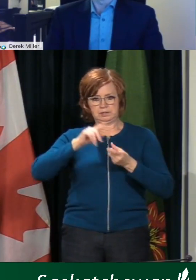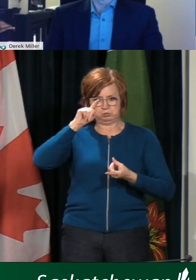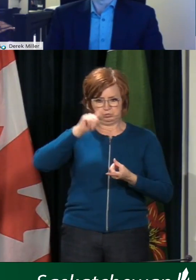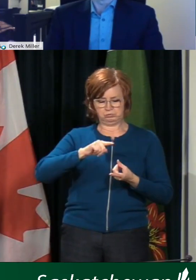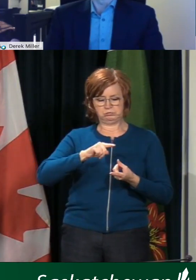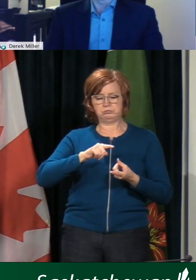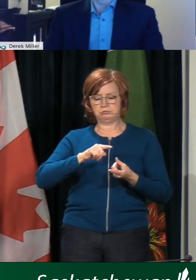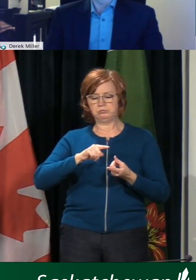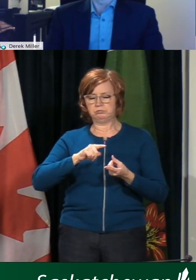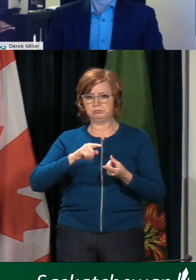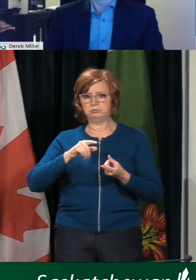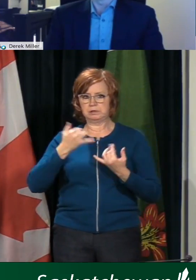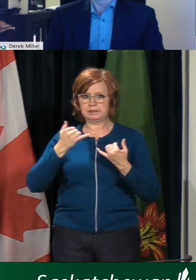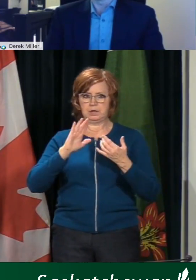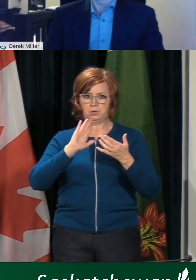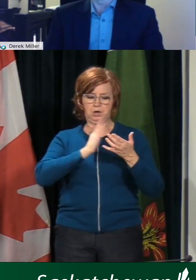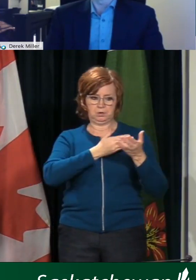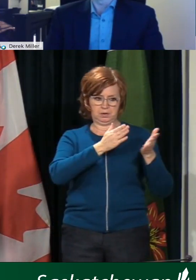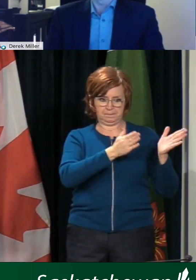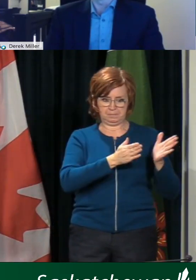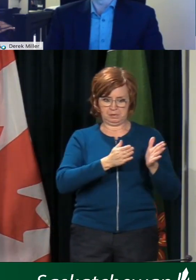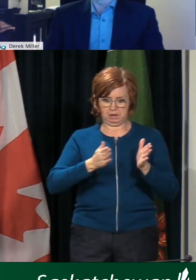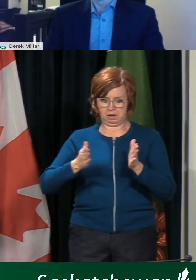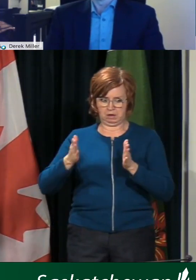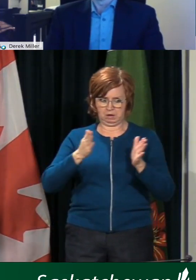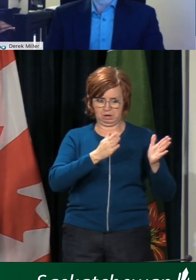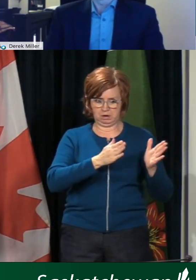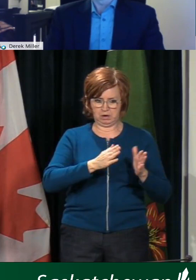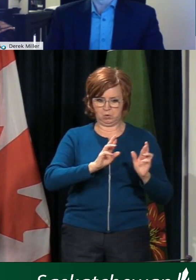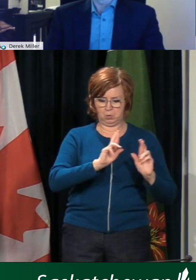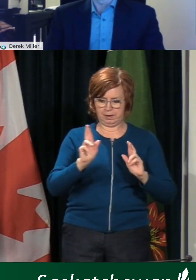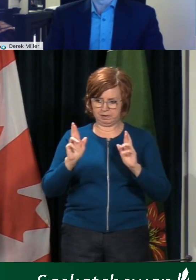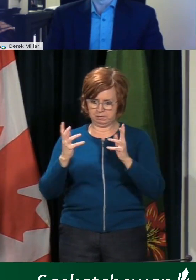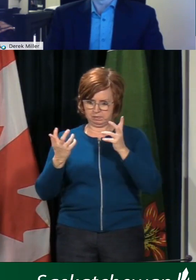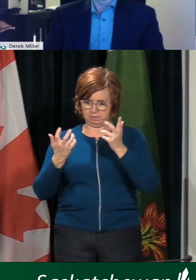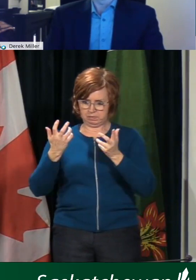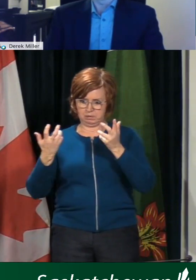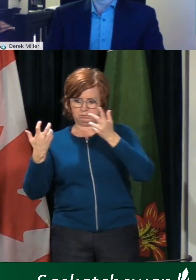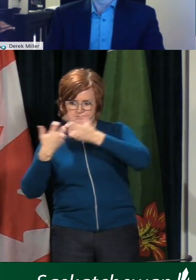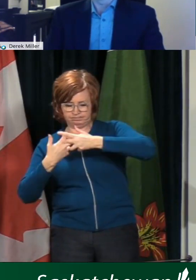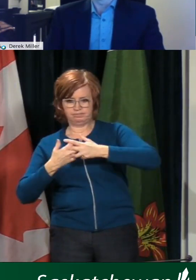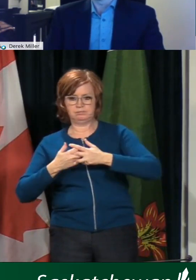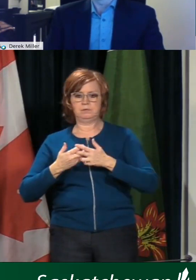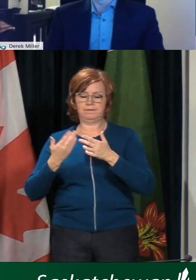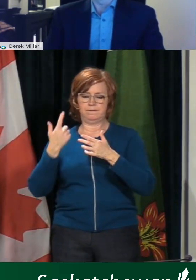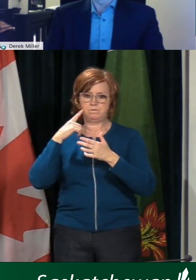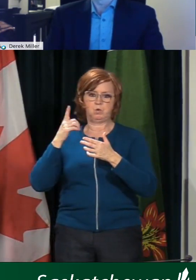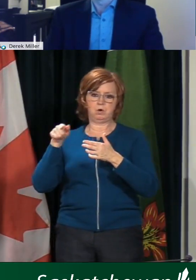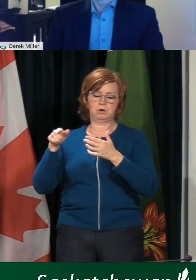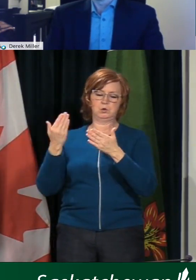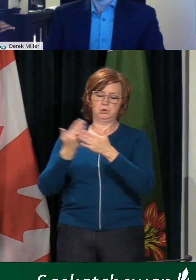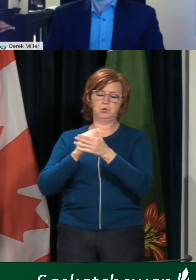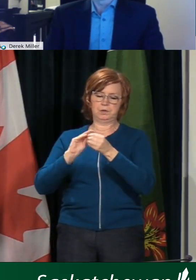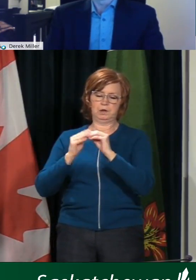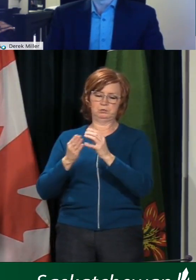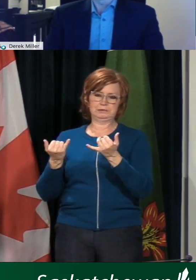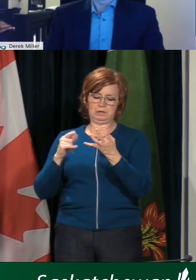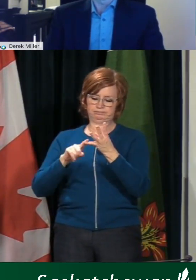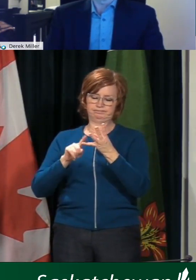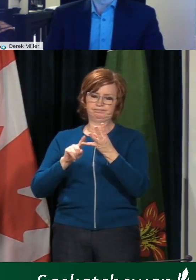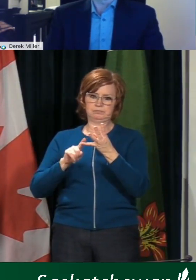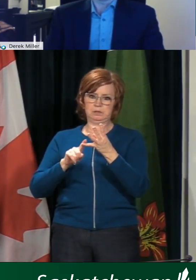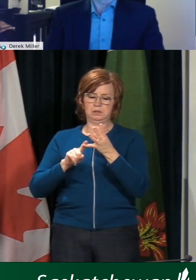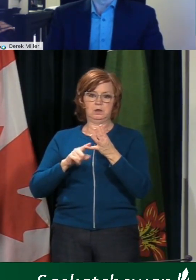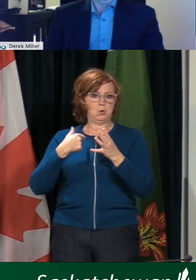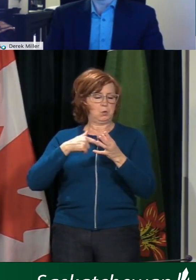adjusting our planning to align with these new figures. It will ensure that we remain prepared for a major surge. It is based